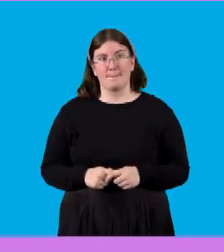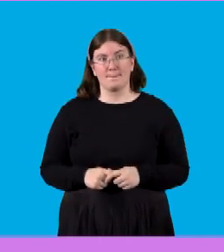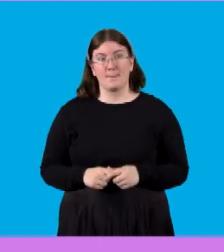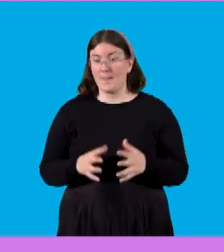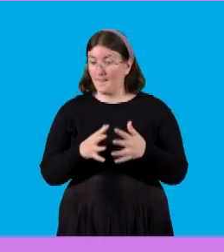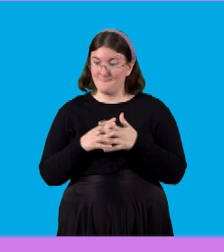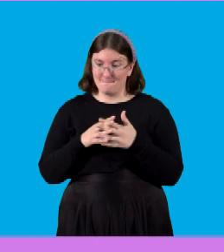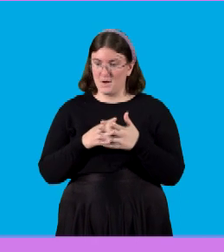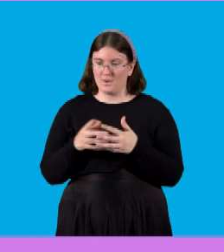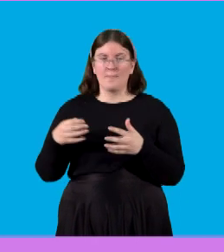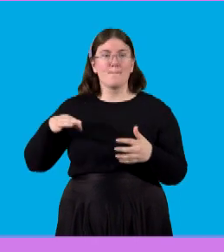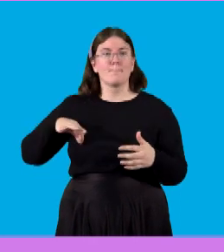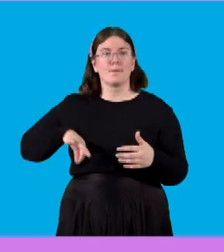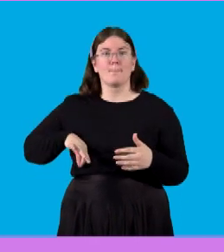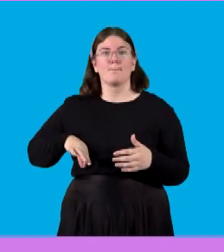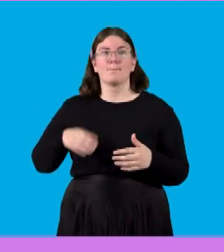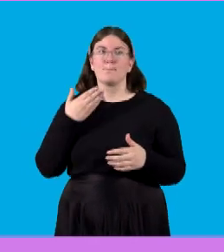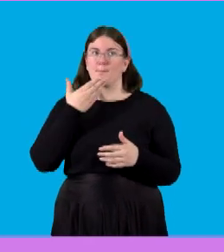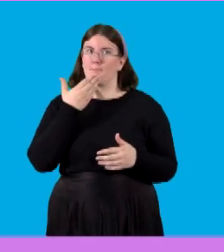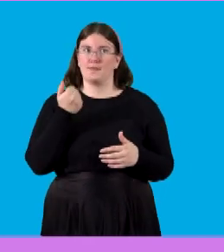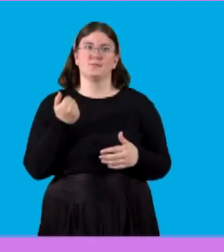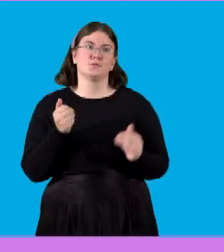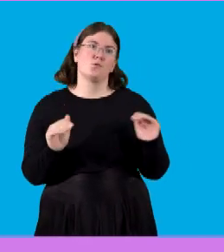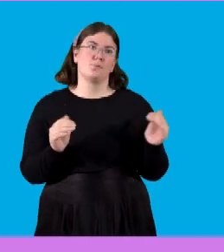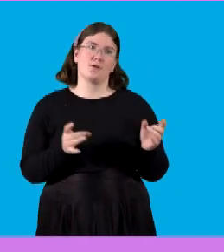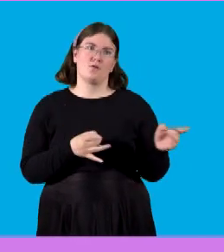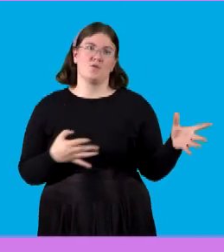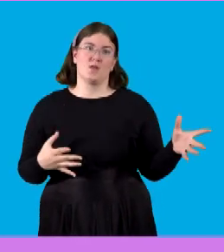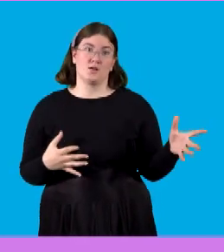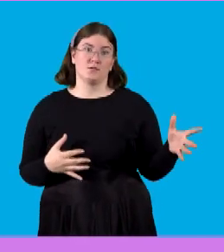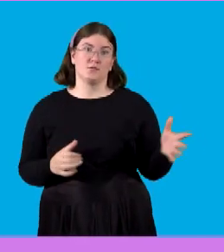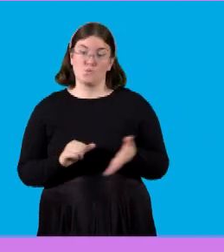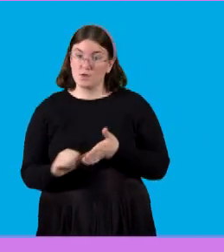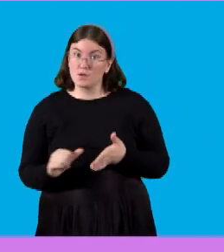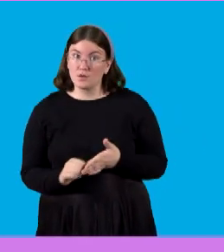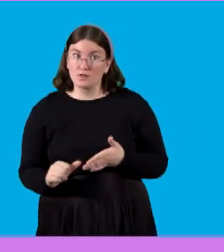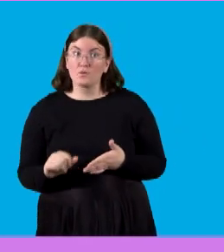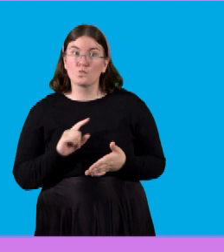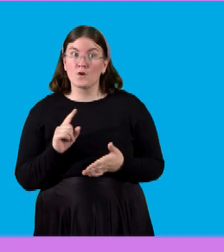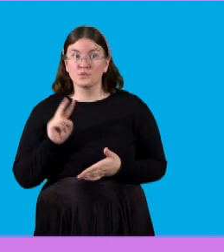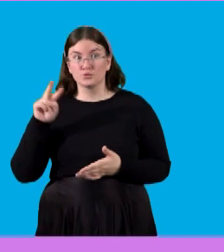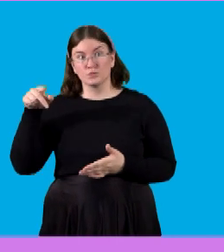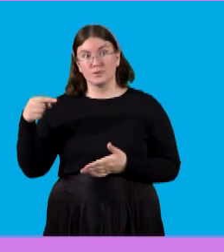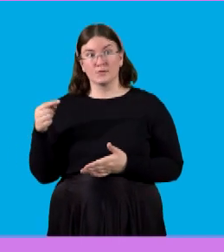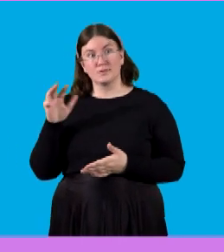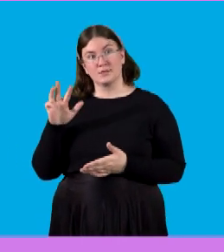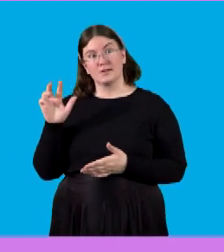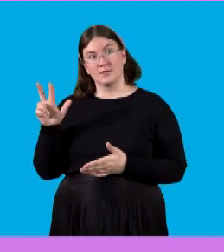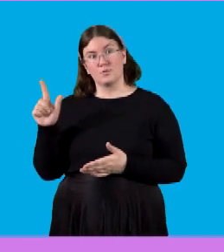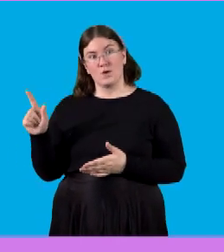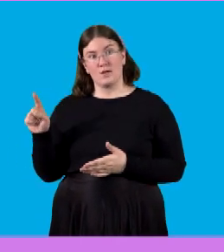that USA will definitely give her the best wage per week. Are we clear? Simply